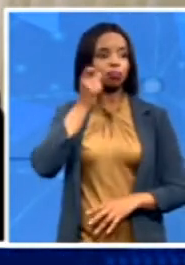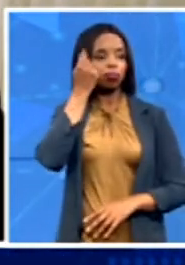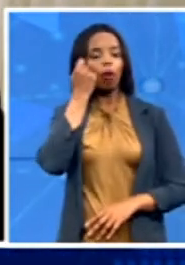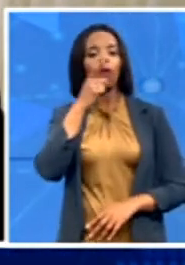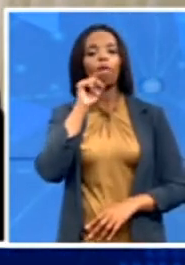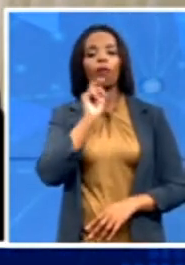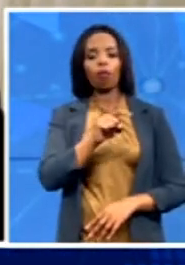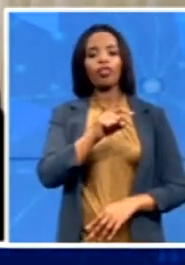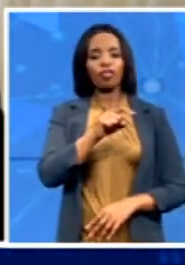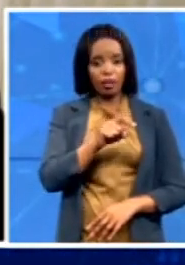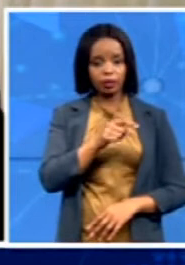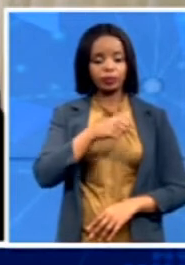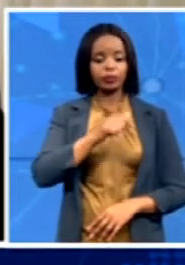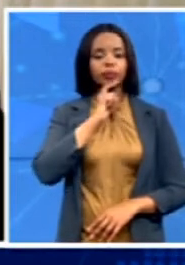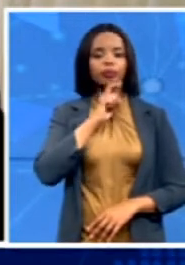forward